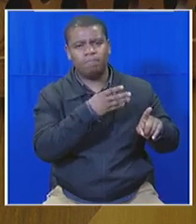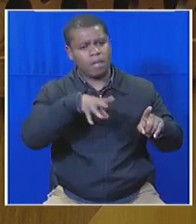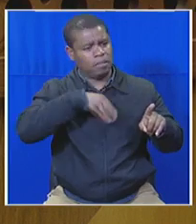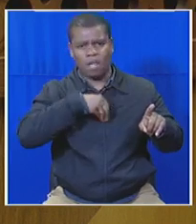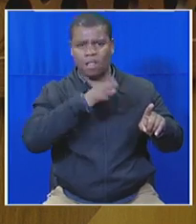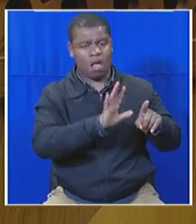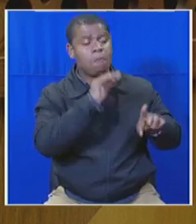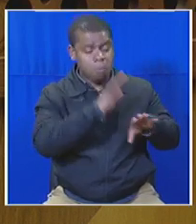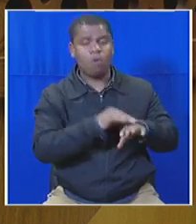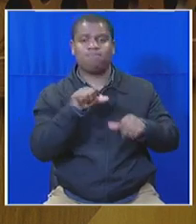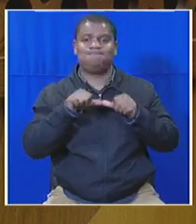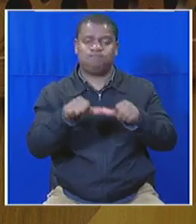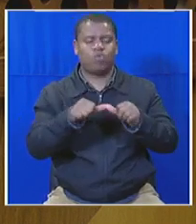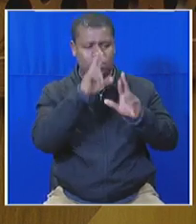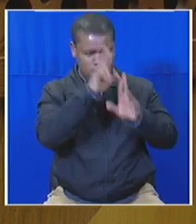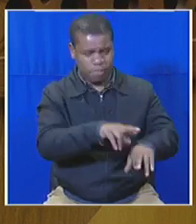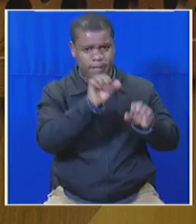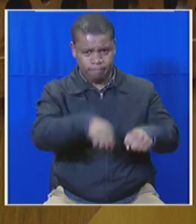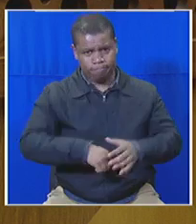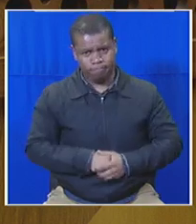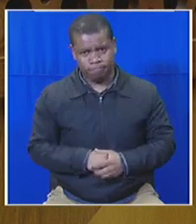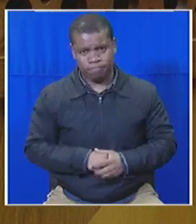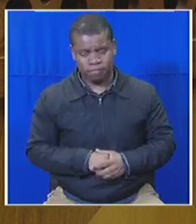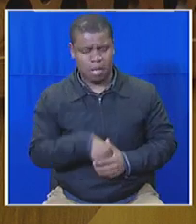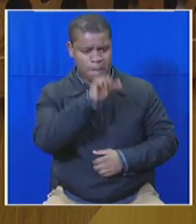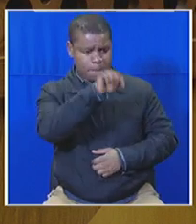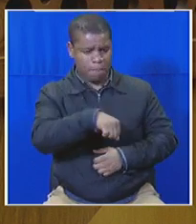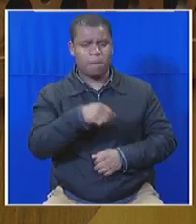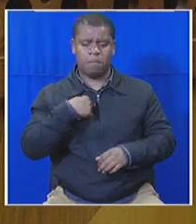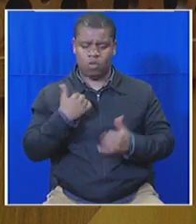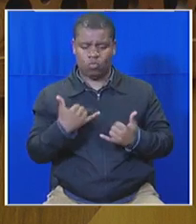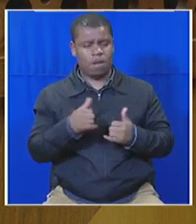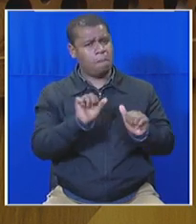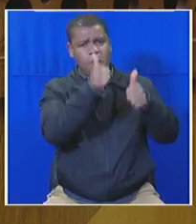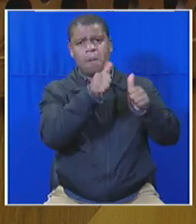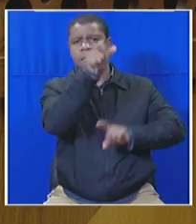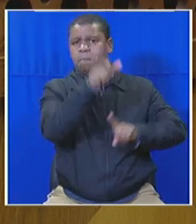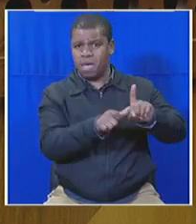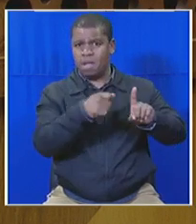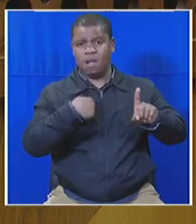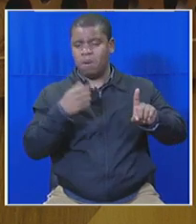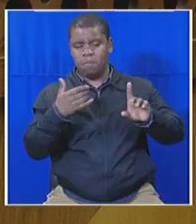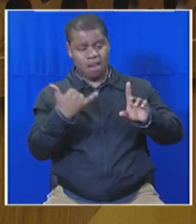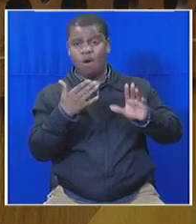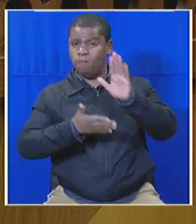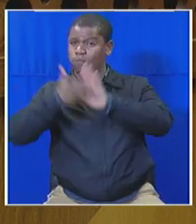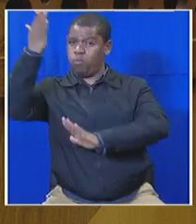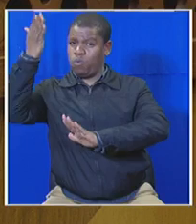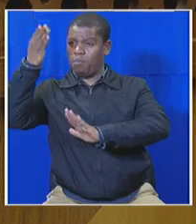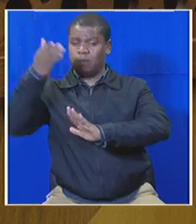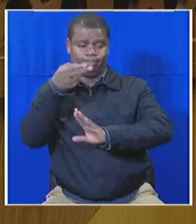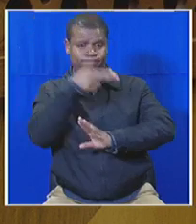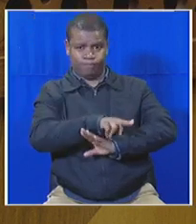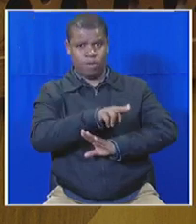gutter politics. Ken was a great man who may be gone today, but will never be forgotten. His life is a rich legacy